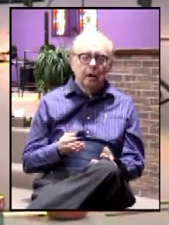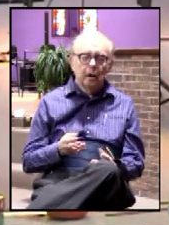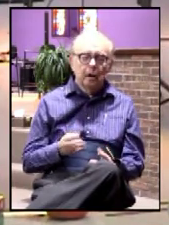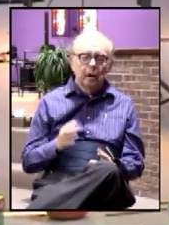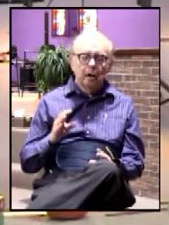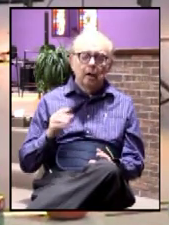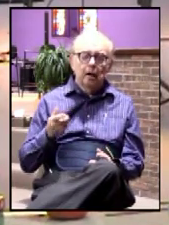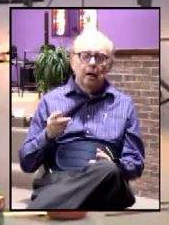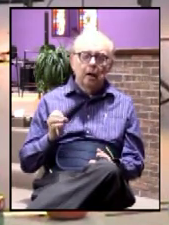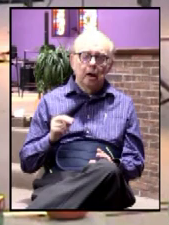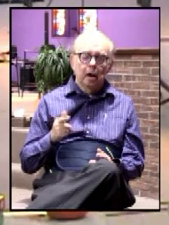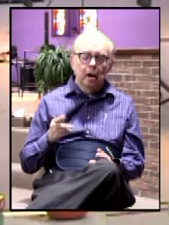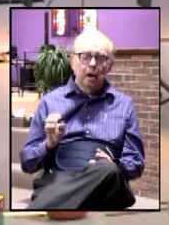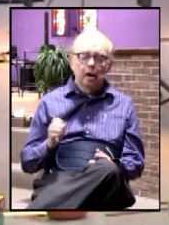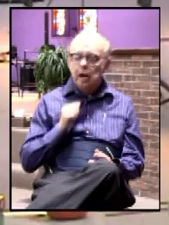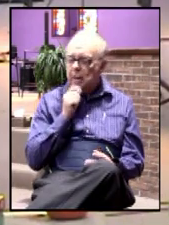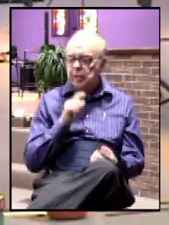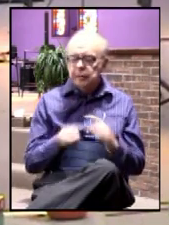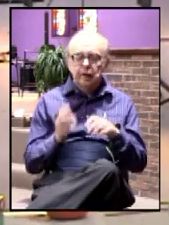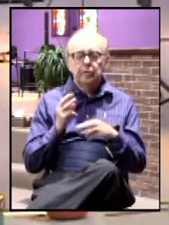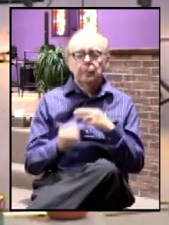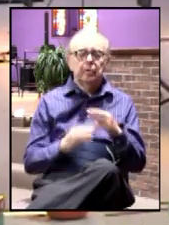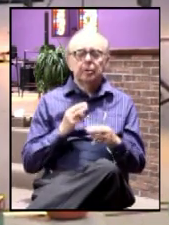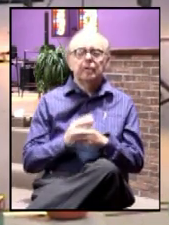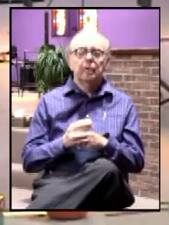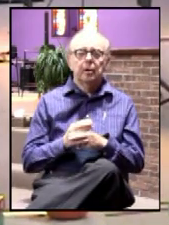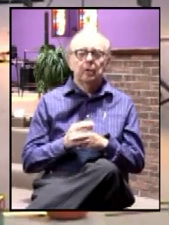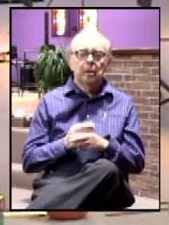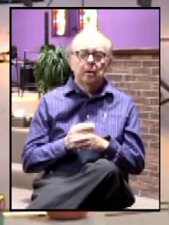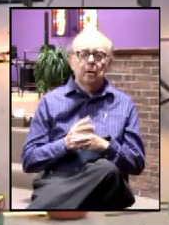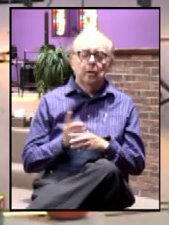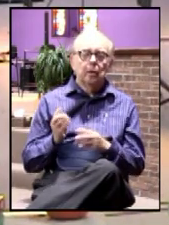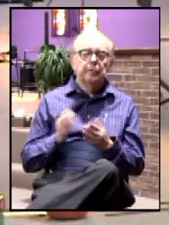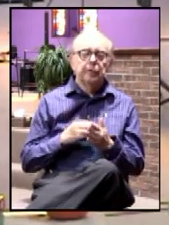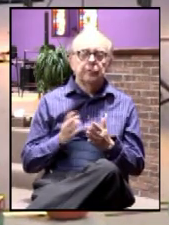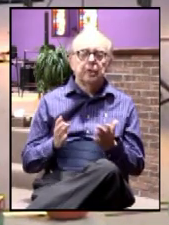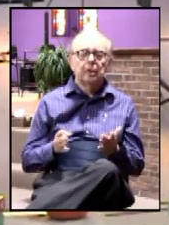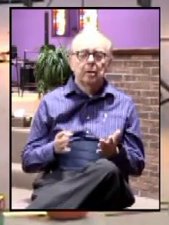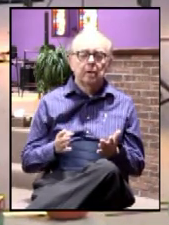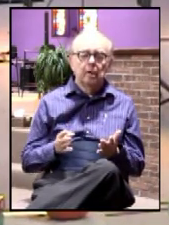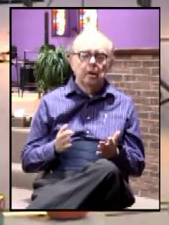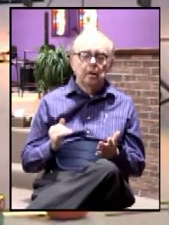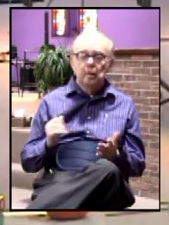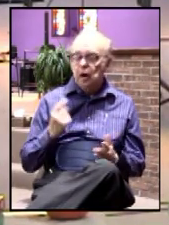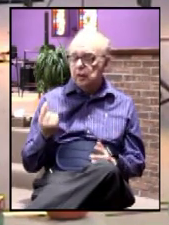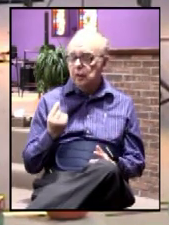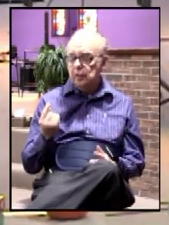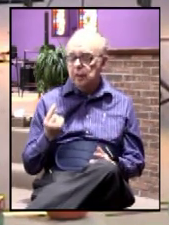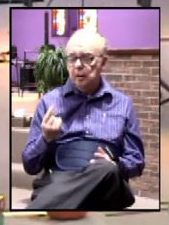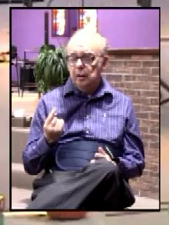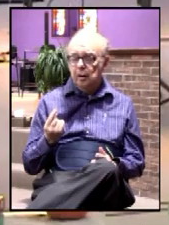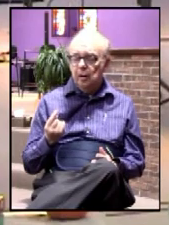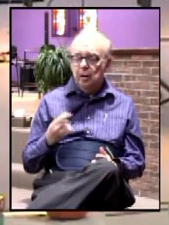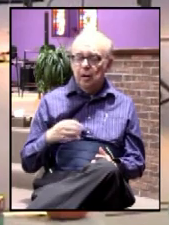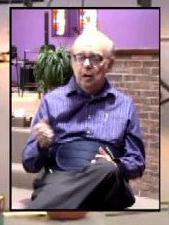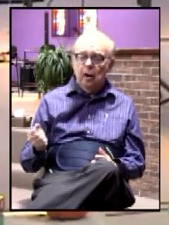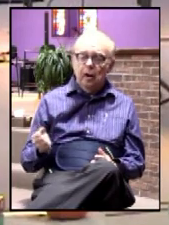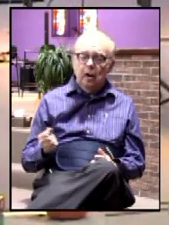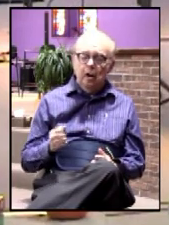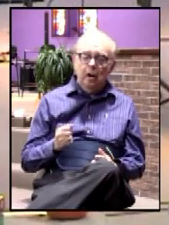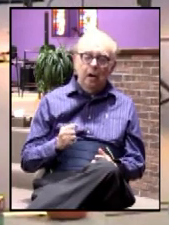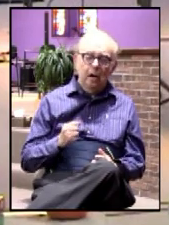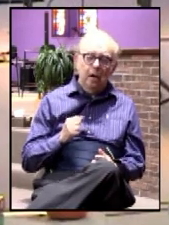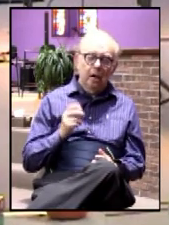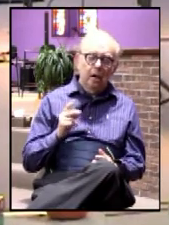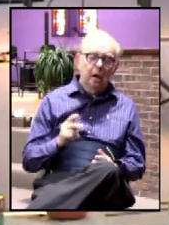world. George Harrison did not change the world or music by themselves. But you take